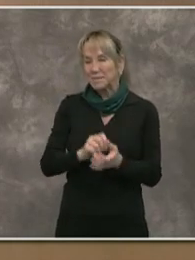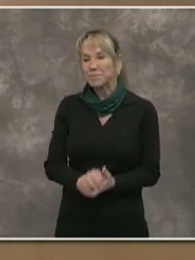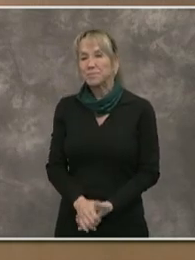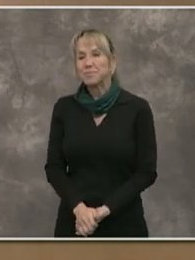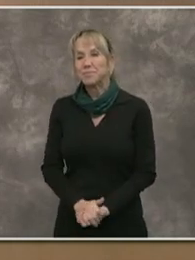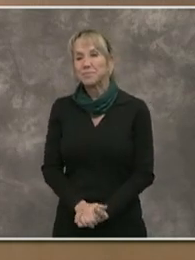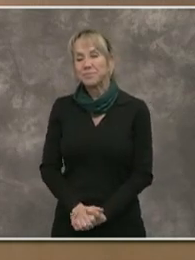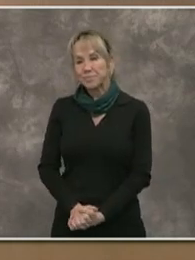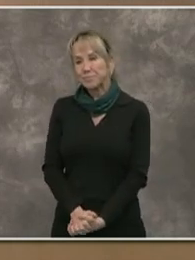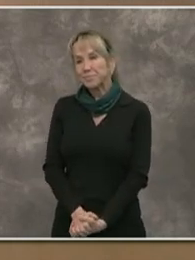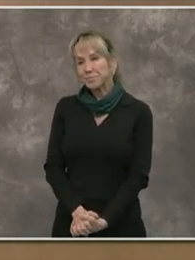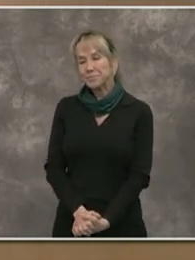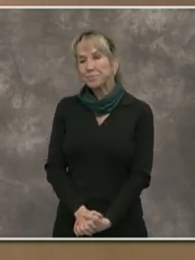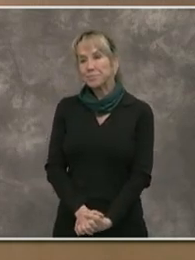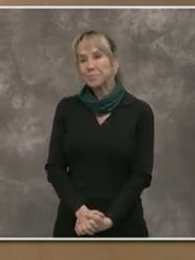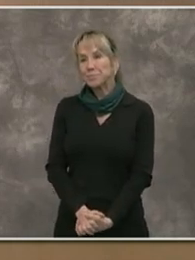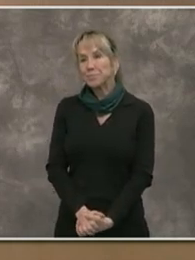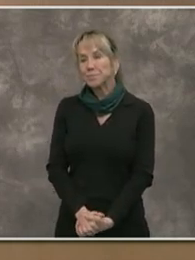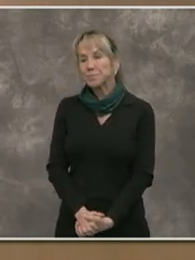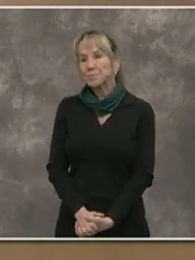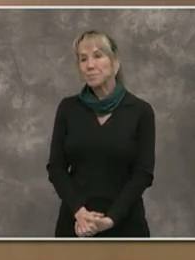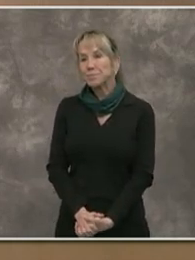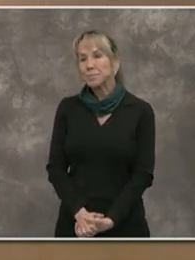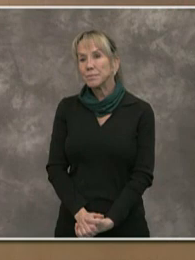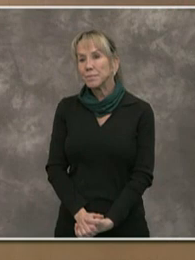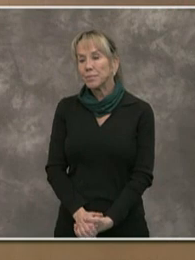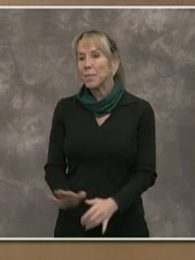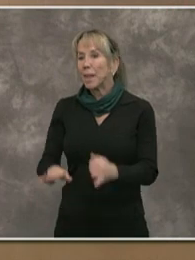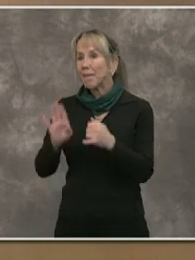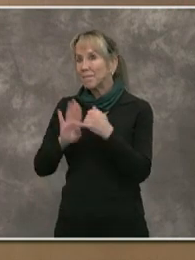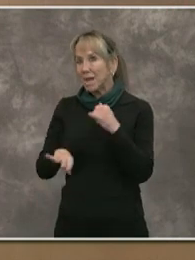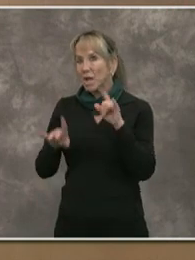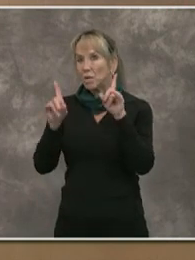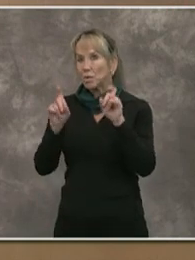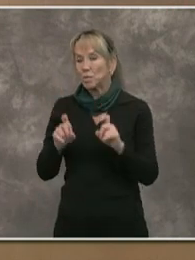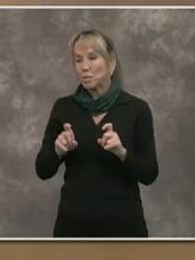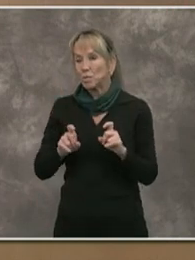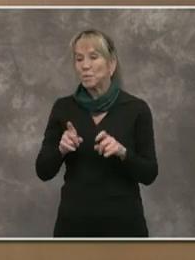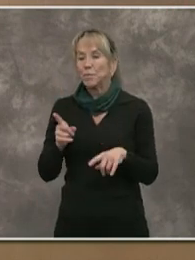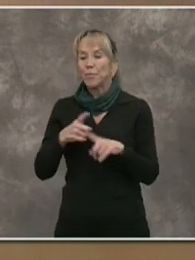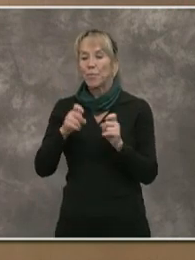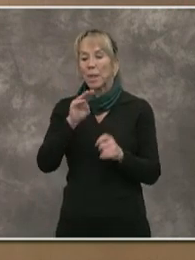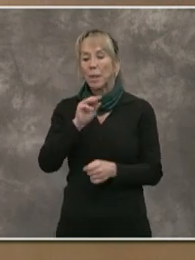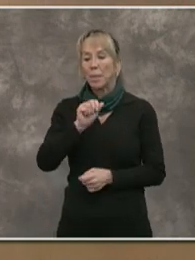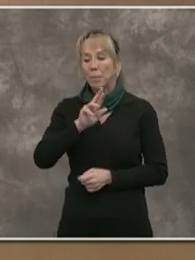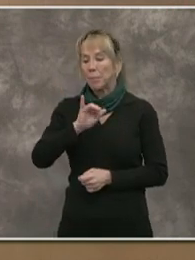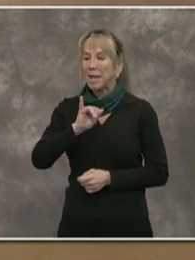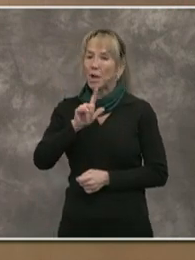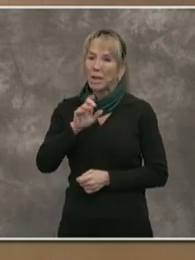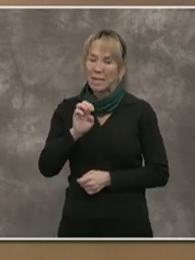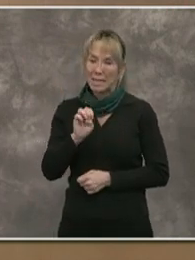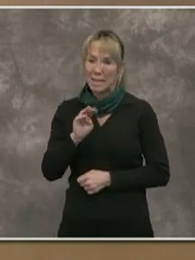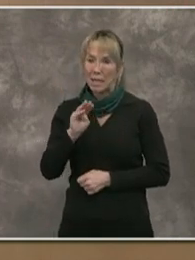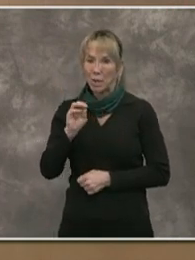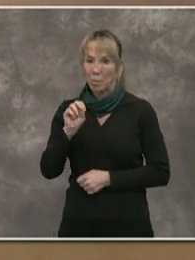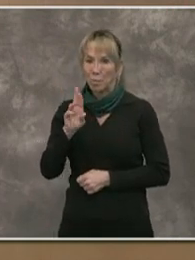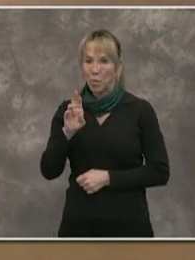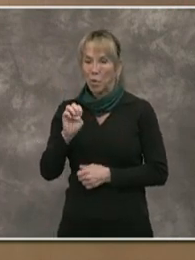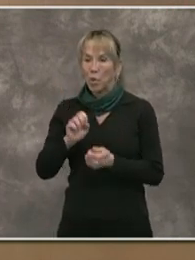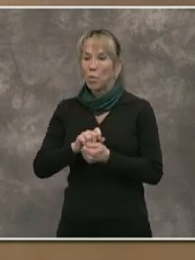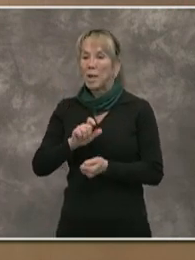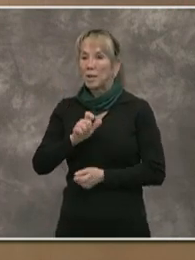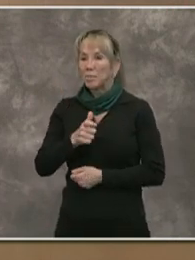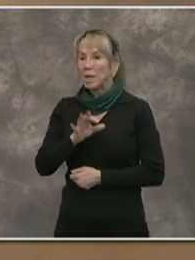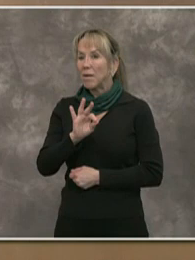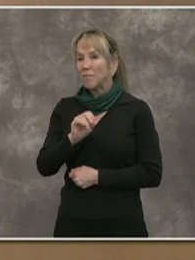Another question? Or? Yeah, and this is the final question. This is from Marilee Moore with Fox 5. It has